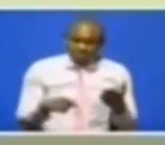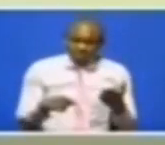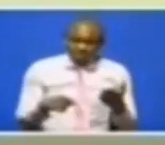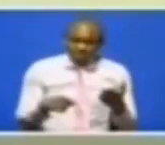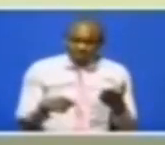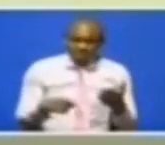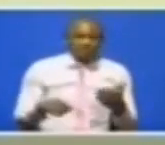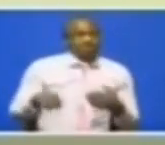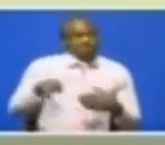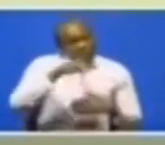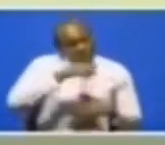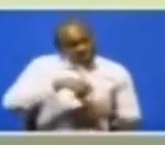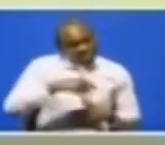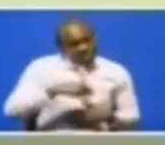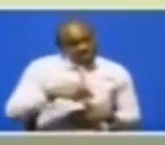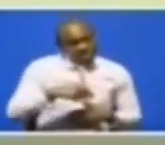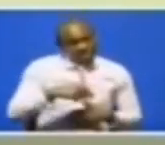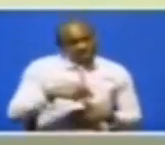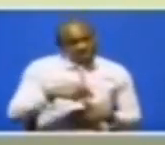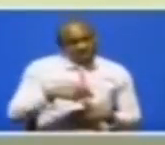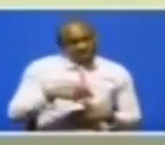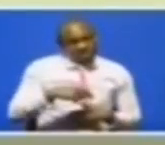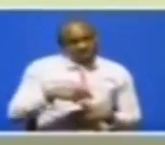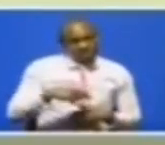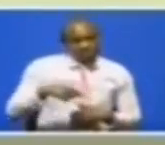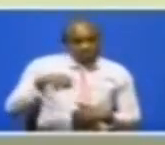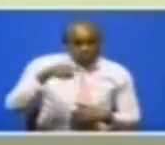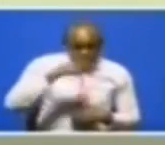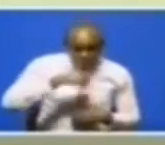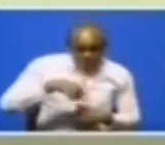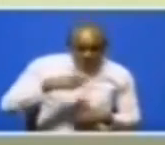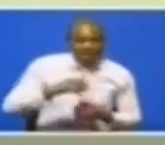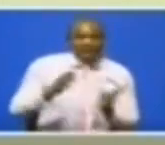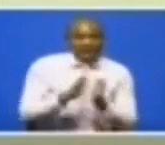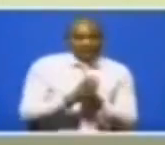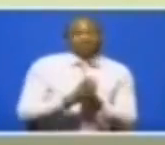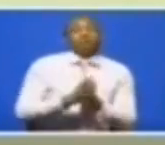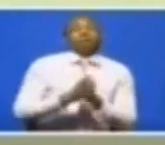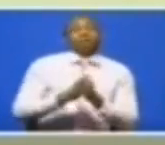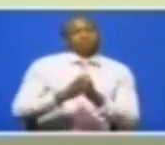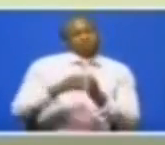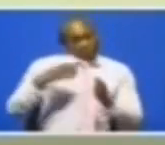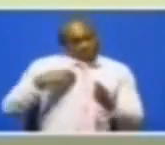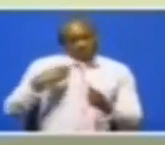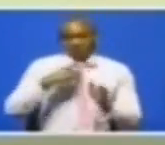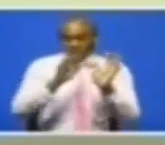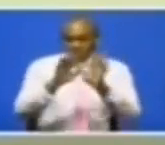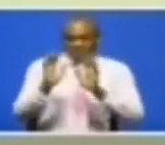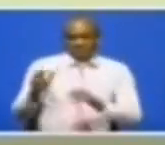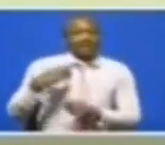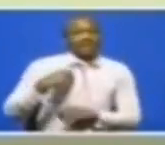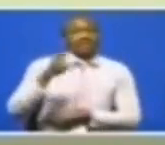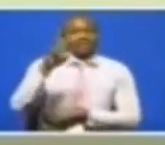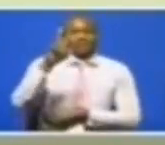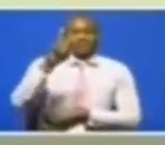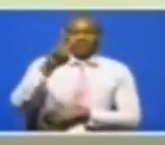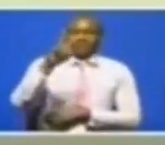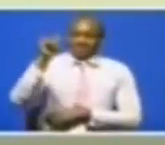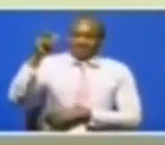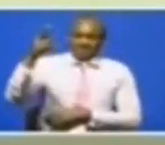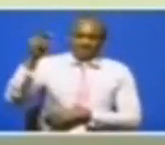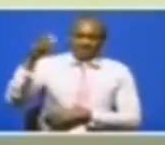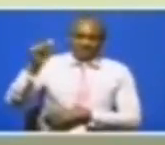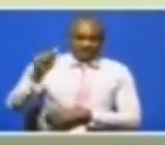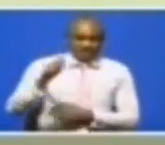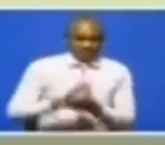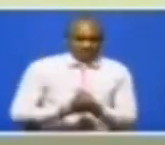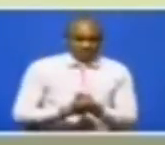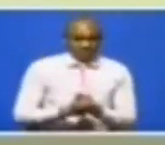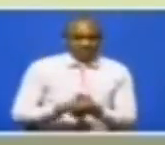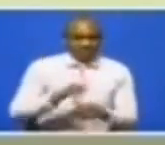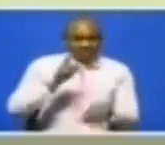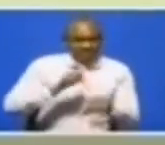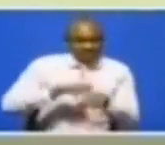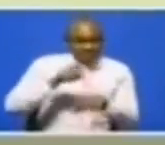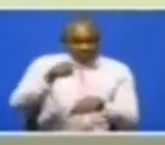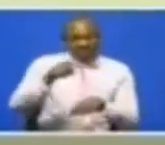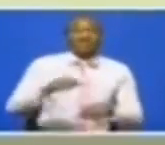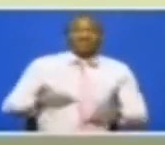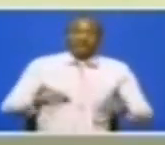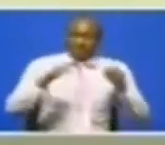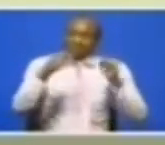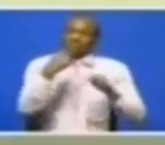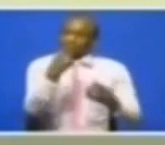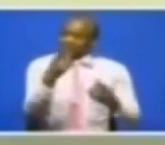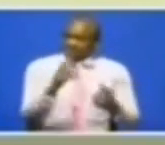We arranged for the rally in Vihiga. When the day of the rally came, Mr.